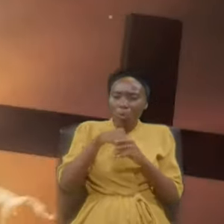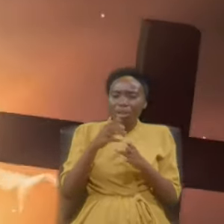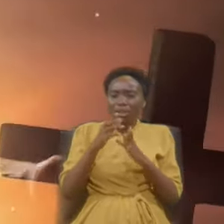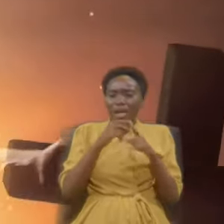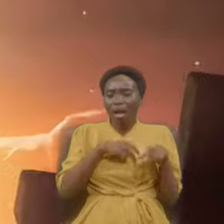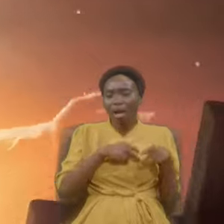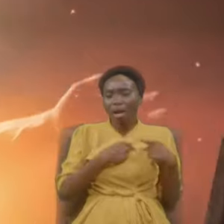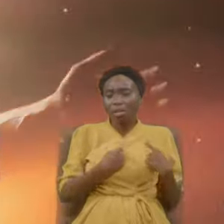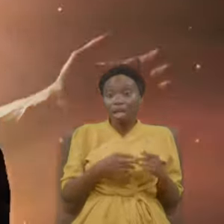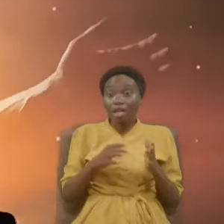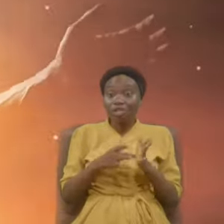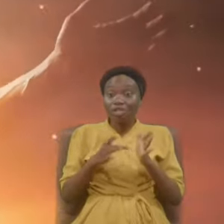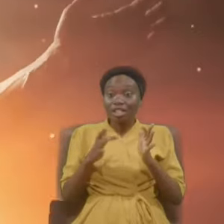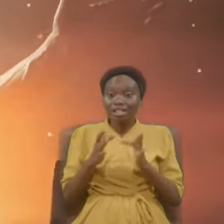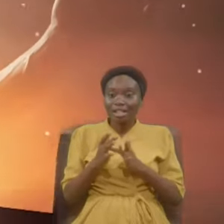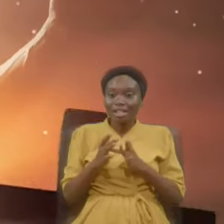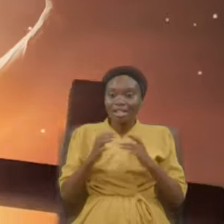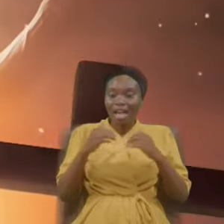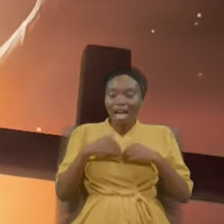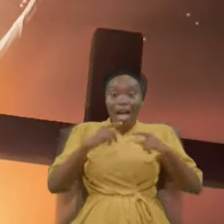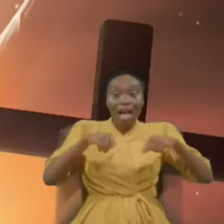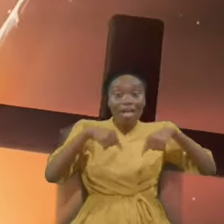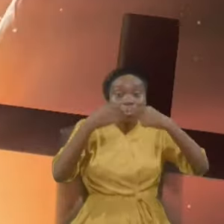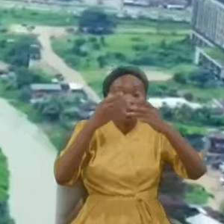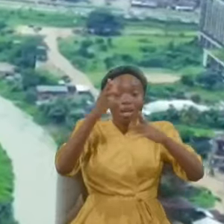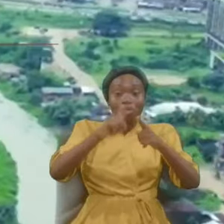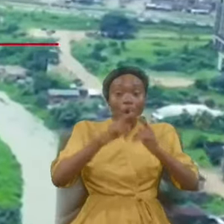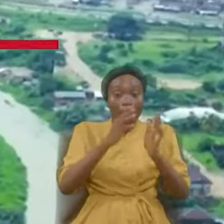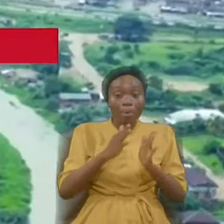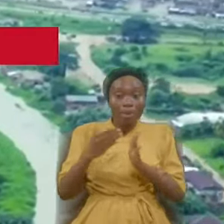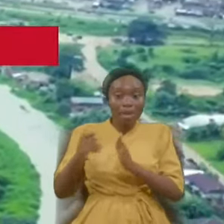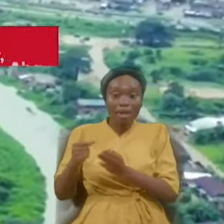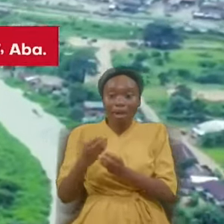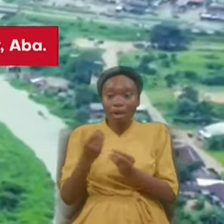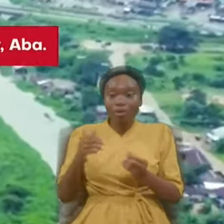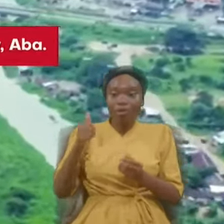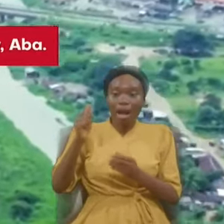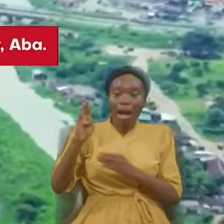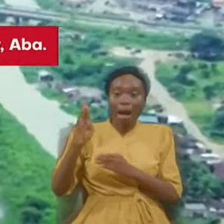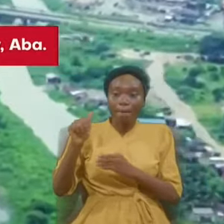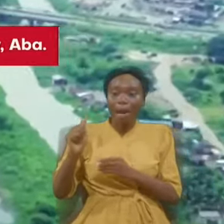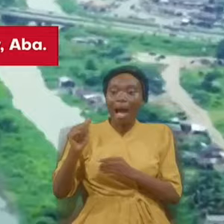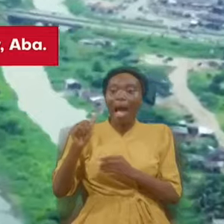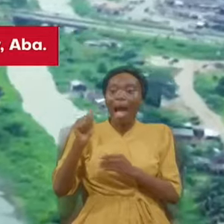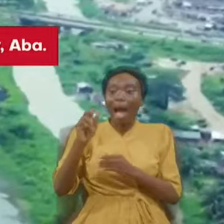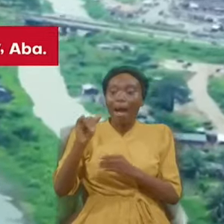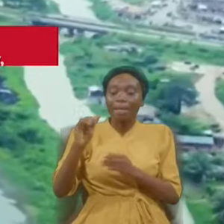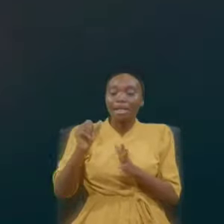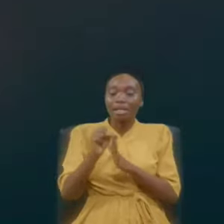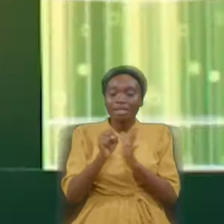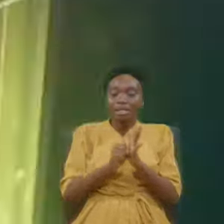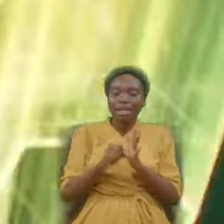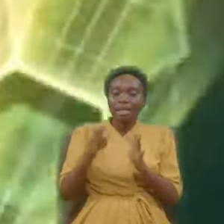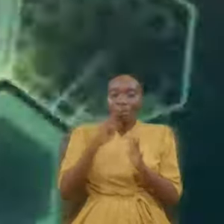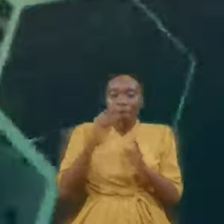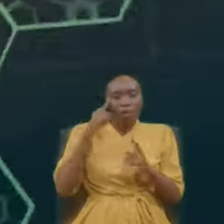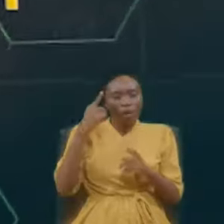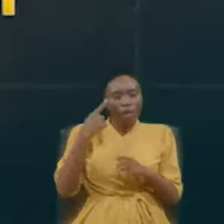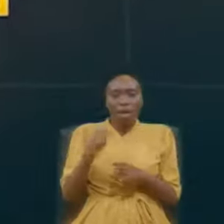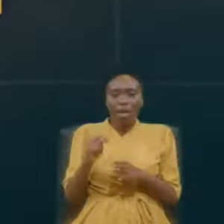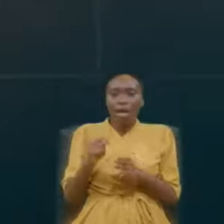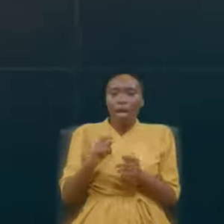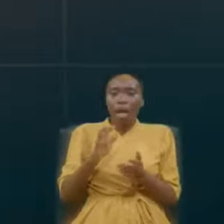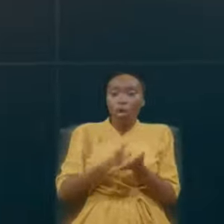minds, Jesus has gone ahead to prepare the grounds of Aba Abia State, Nigeria, for a